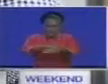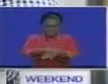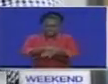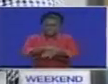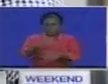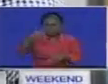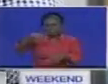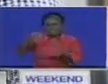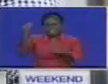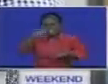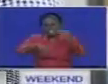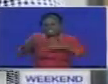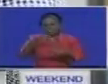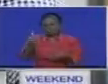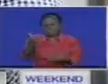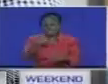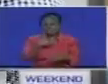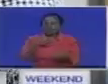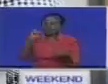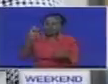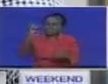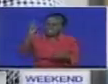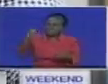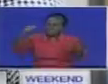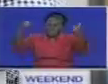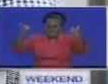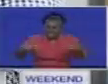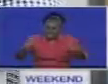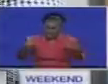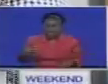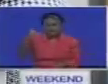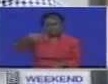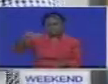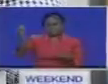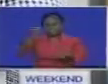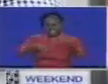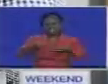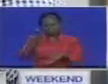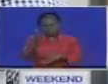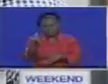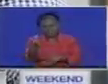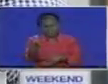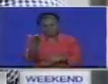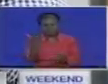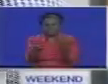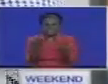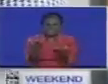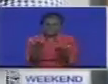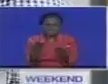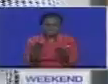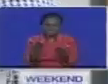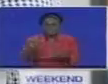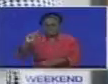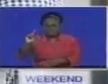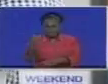Okay. We have done that once before. Uh-huh. ODM has never won an election, and I don't know whether that is the yardstick through which we need to measure it. And my